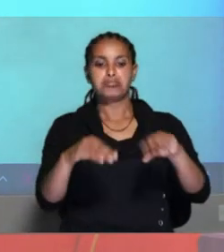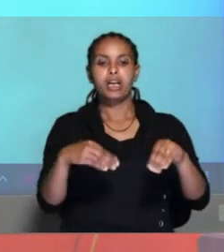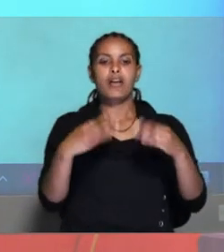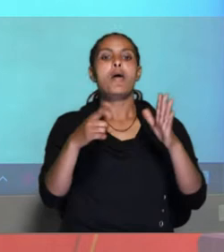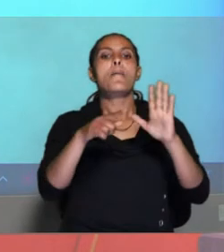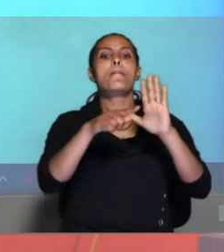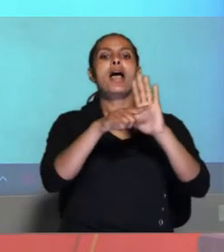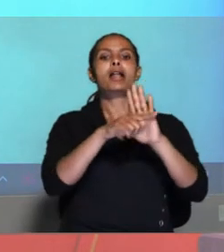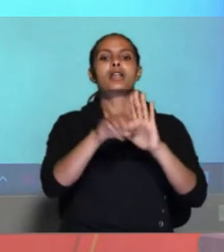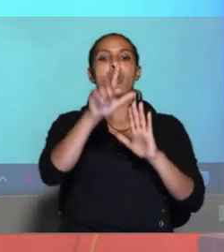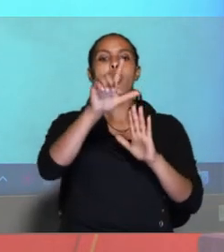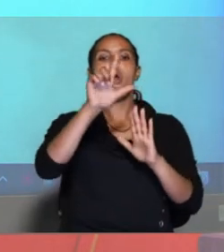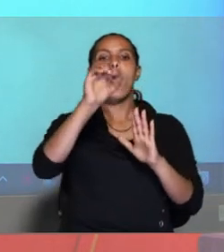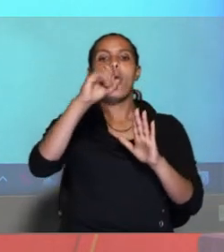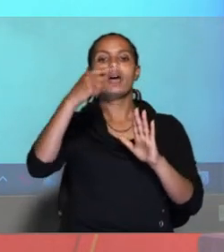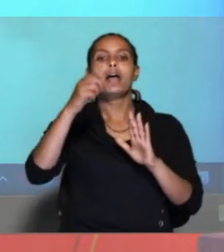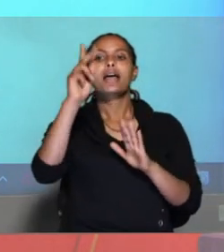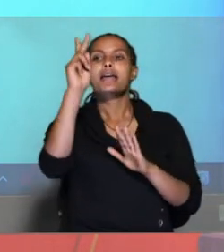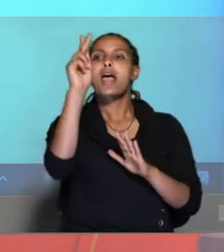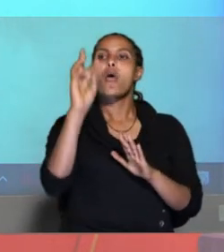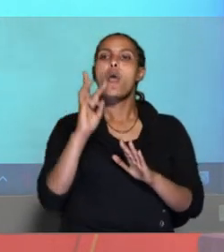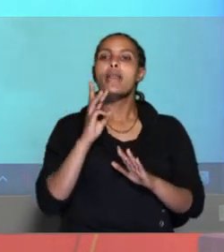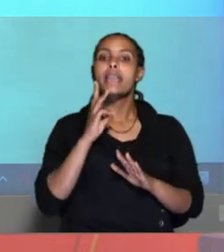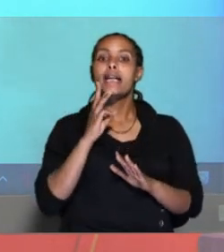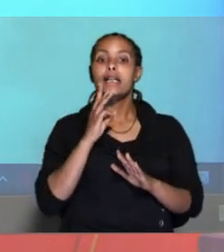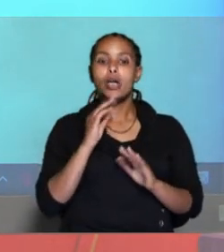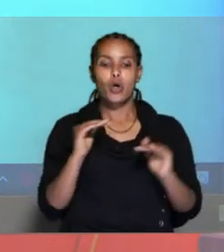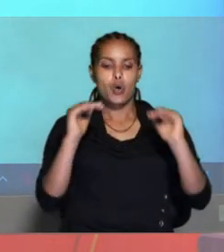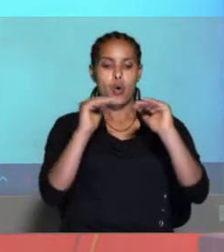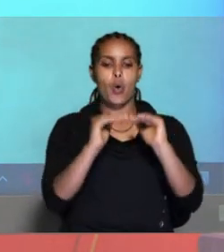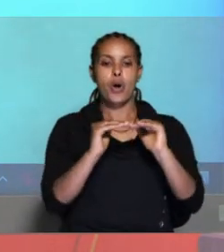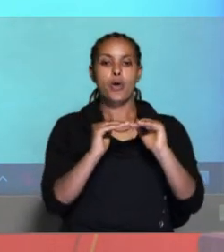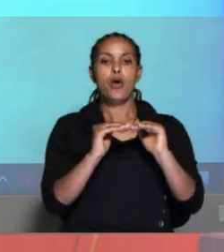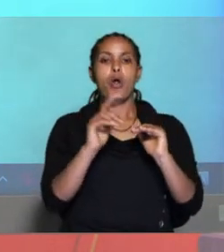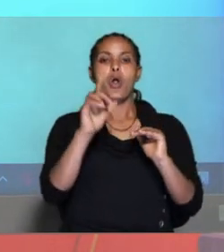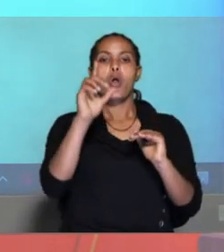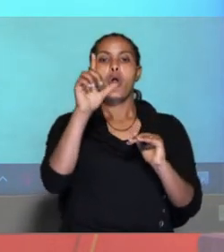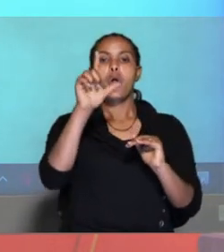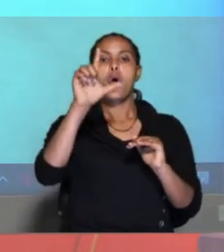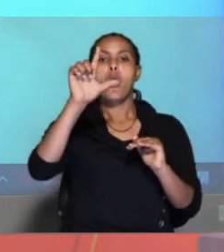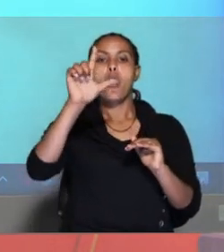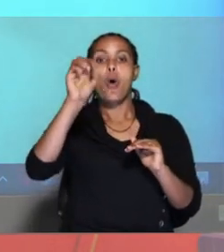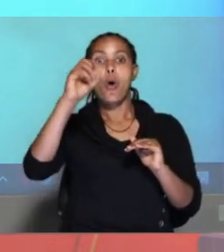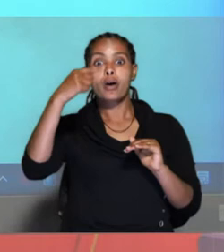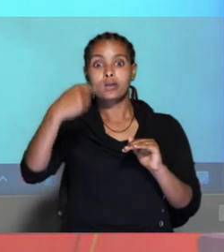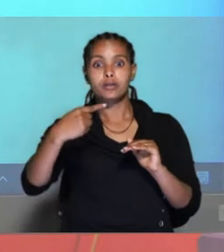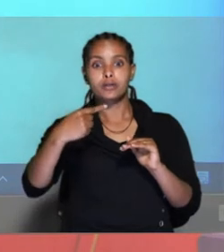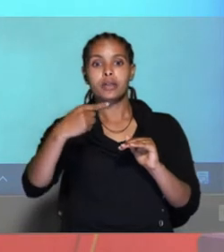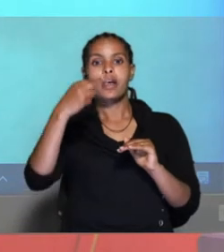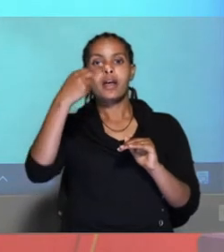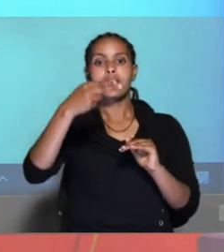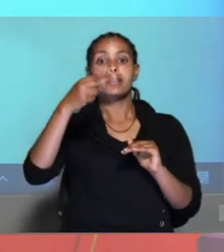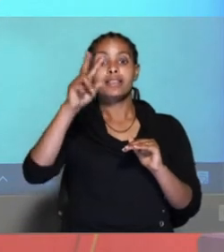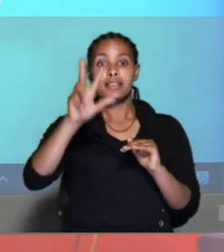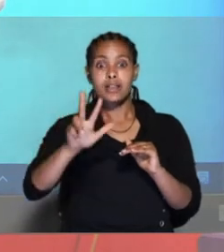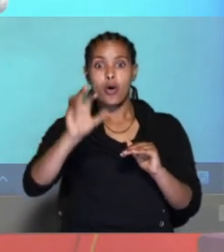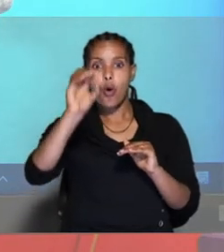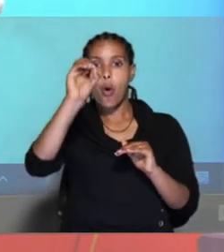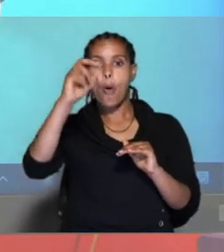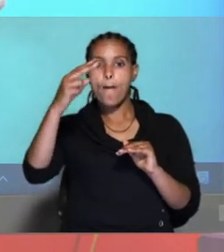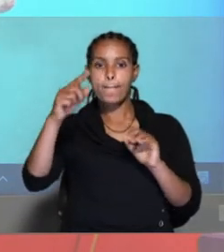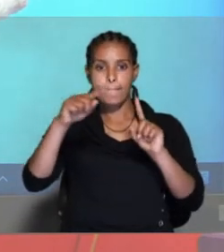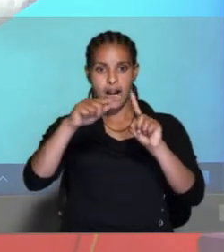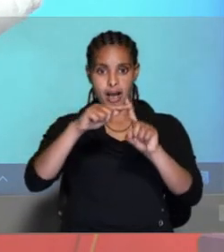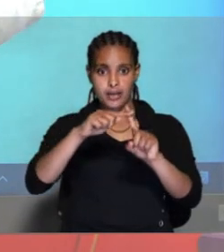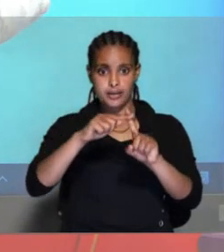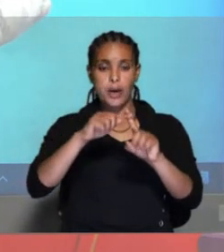minus log K water equal minus log hydronium ion concentration H3O plus